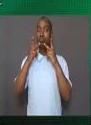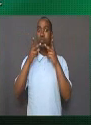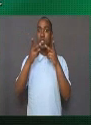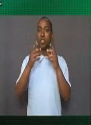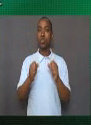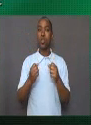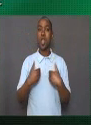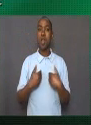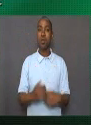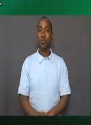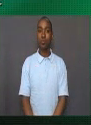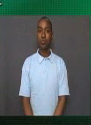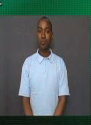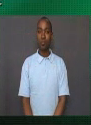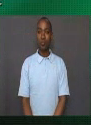observed.